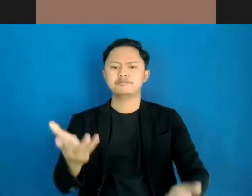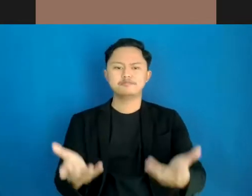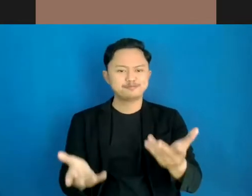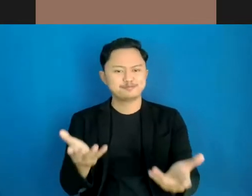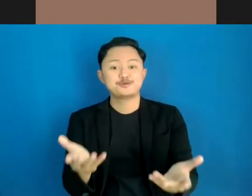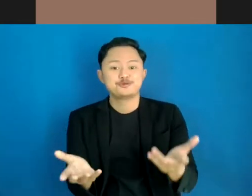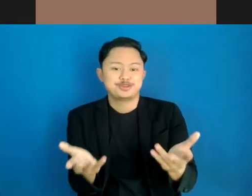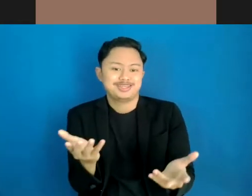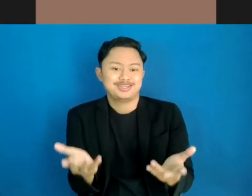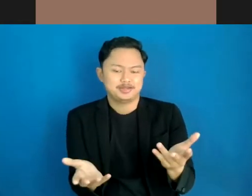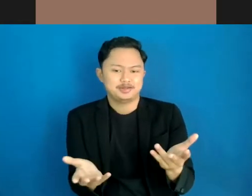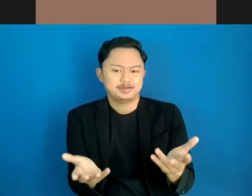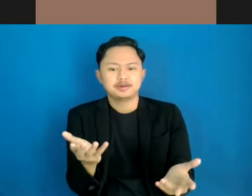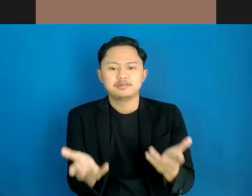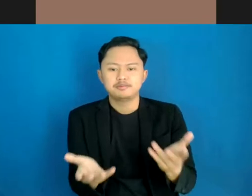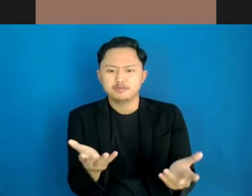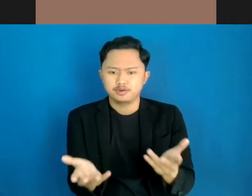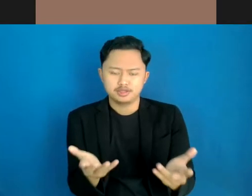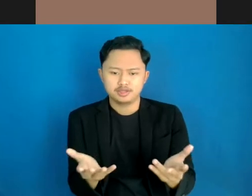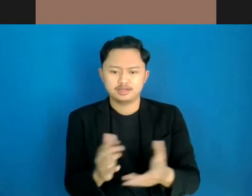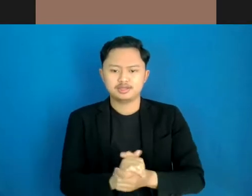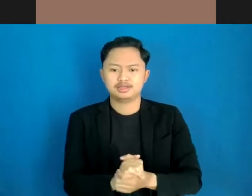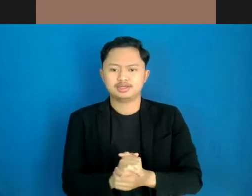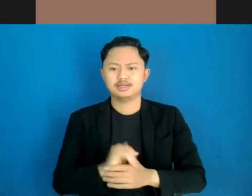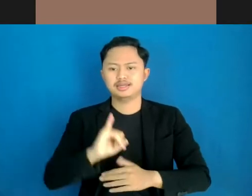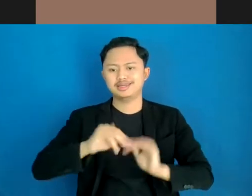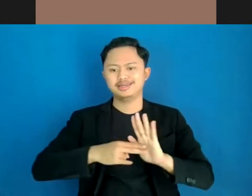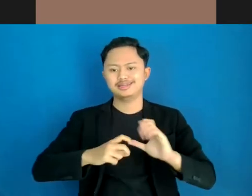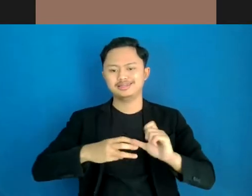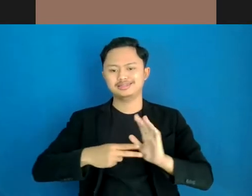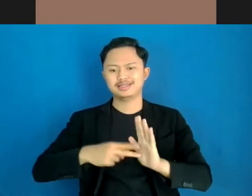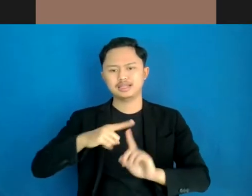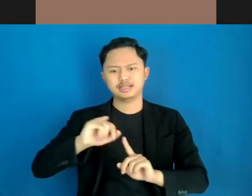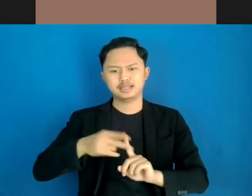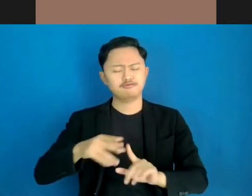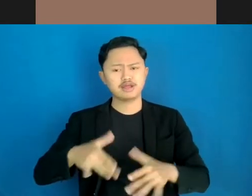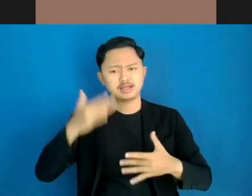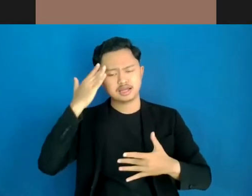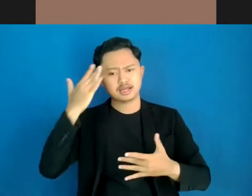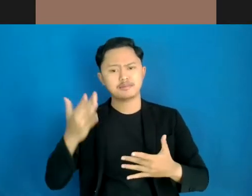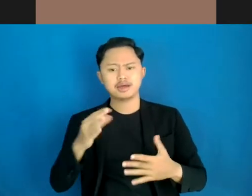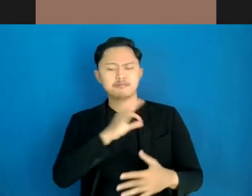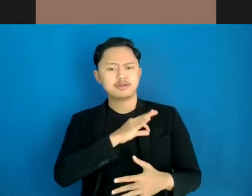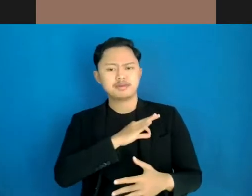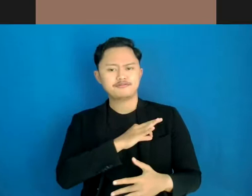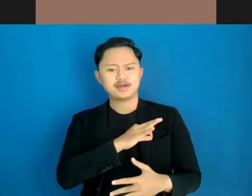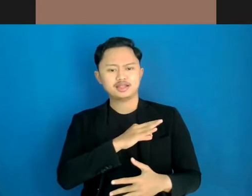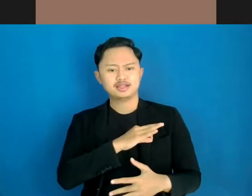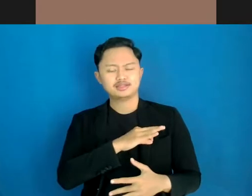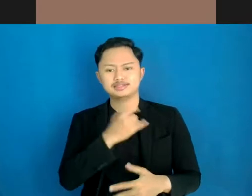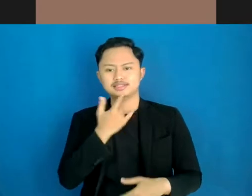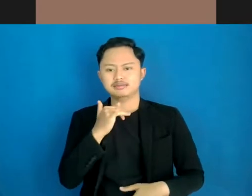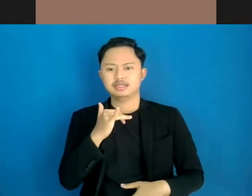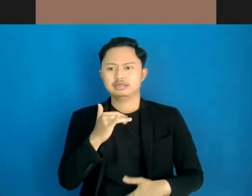what is a kind of incentive that you find very useful in terms of like the scheme that happens in India, like